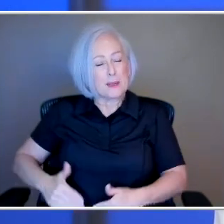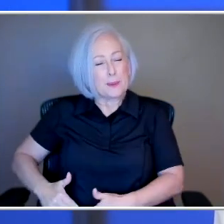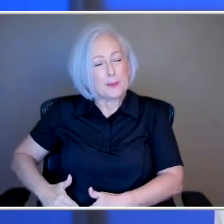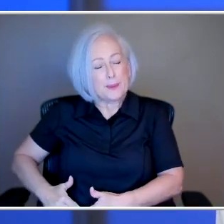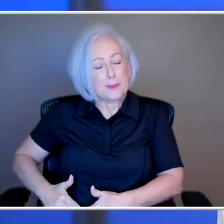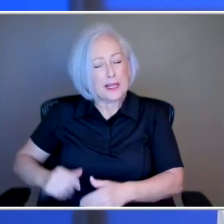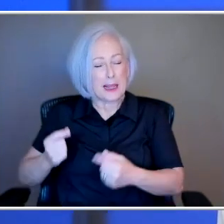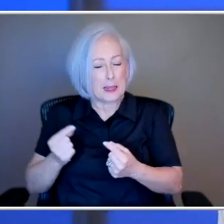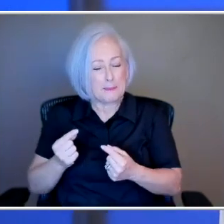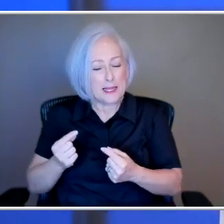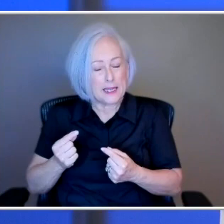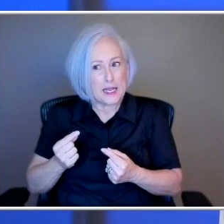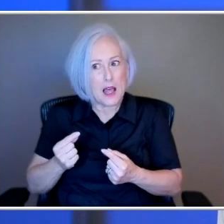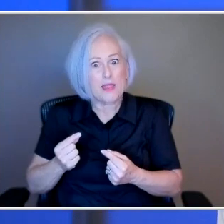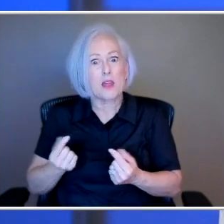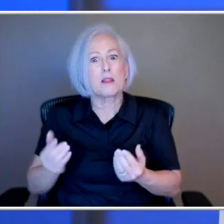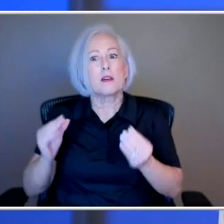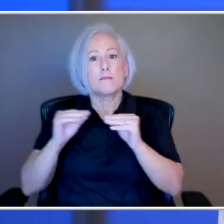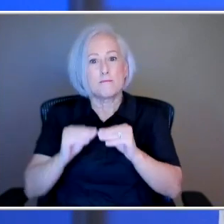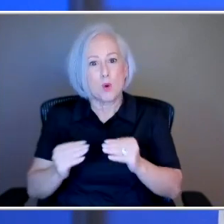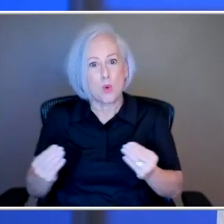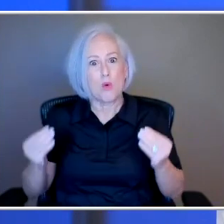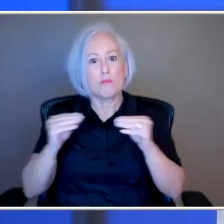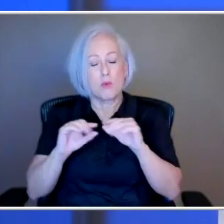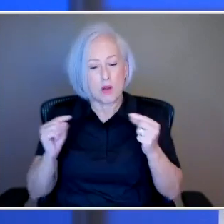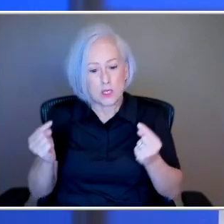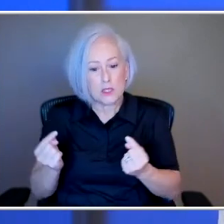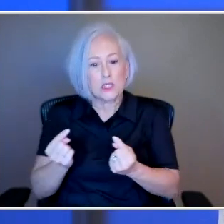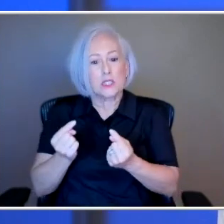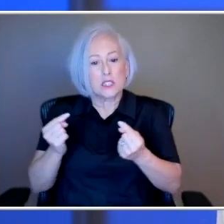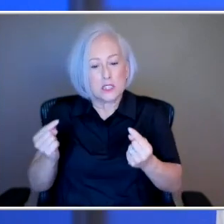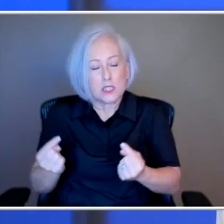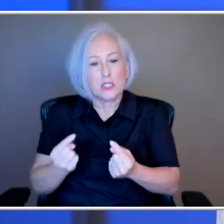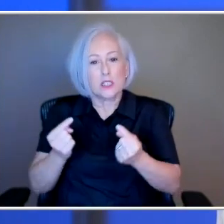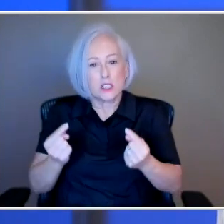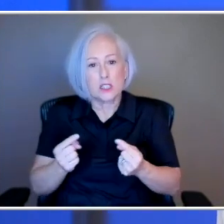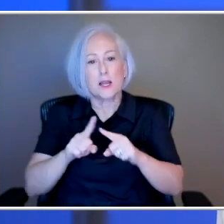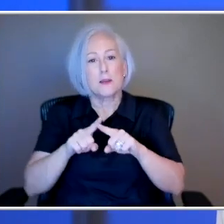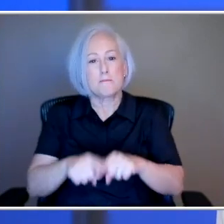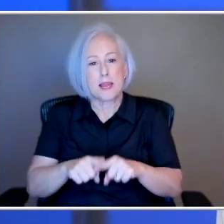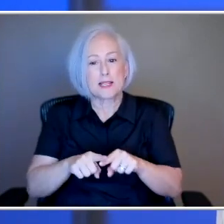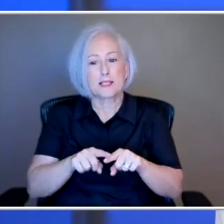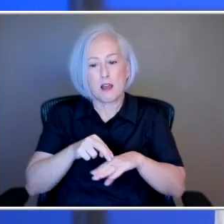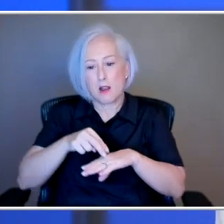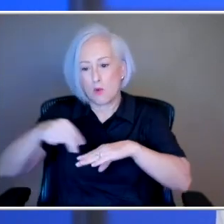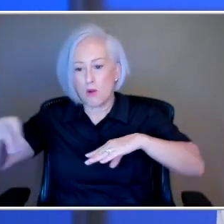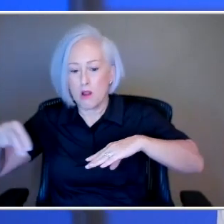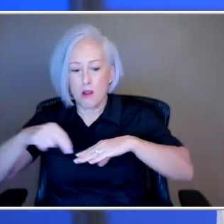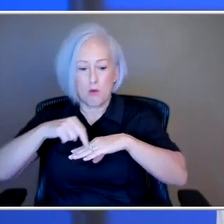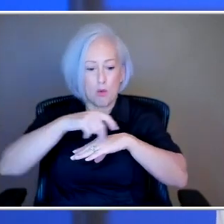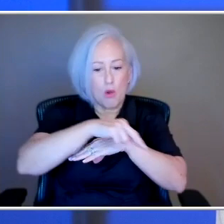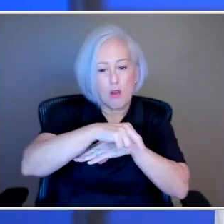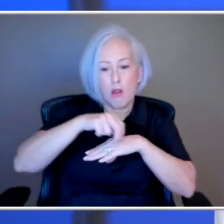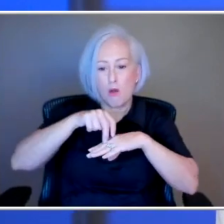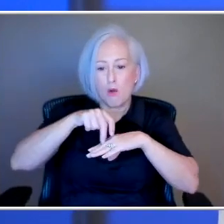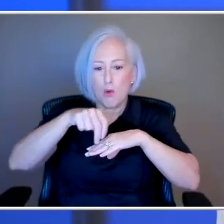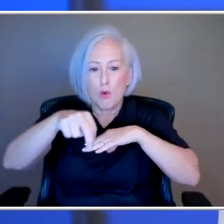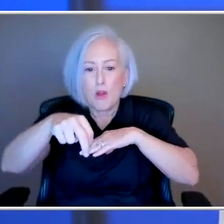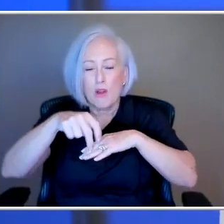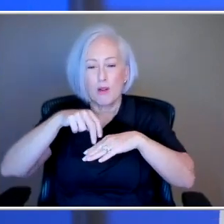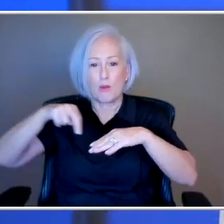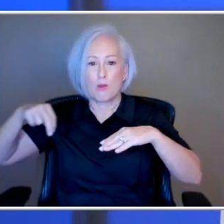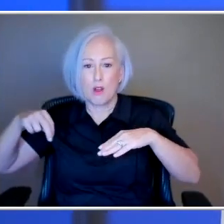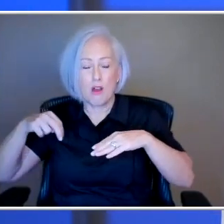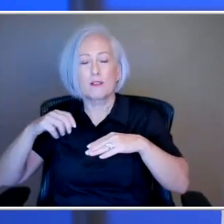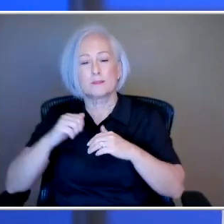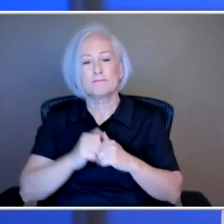intense activities such as like sprinting, changing direction, things like that. And it's it's once you've seen it, you know how to